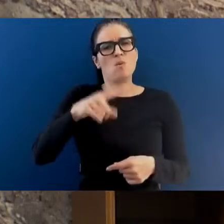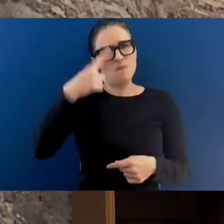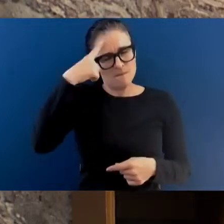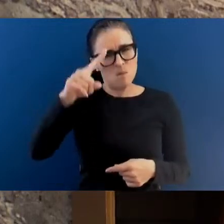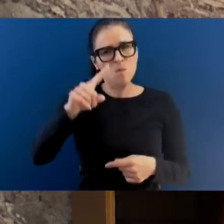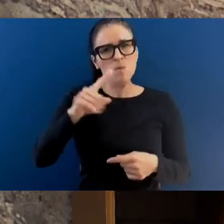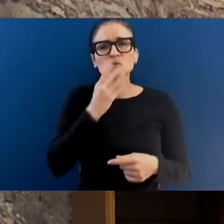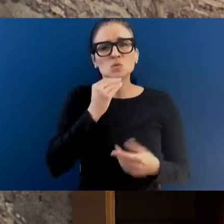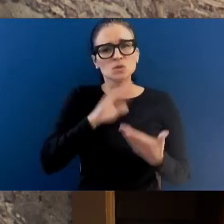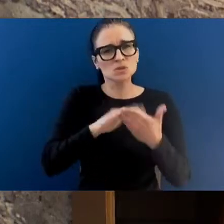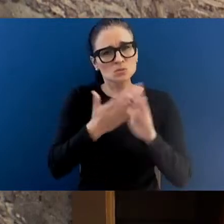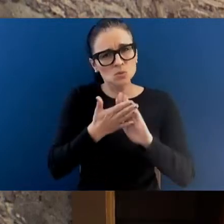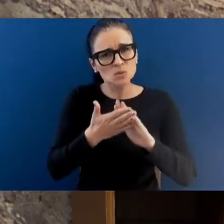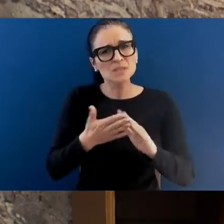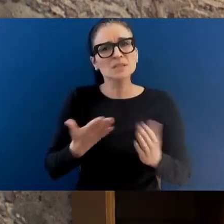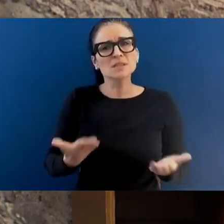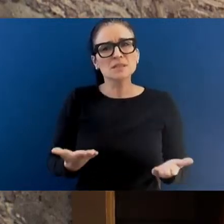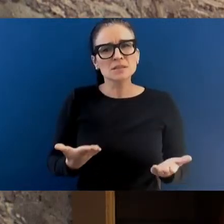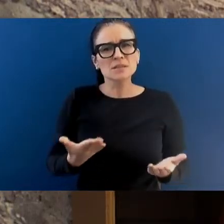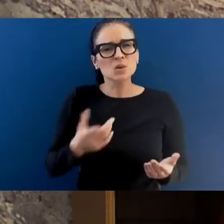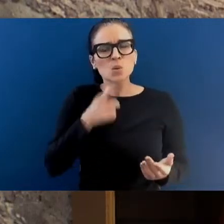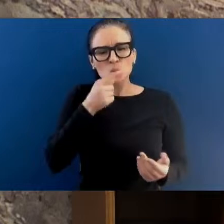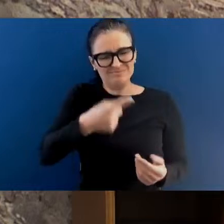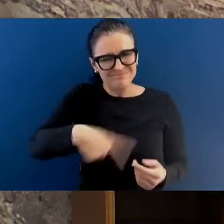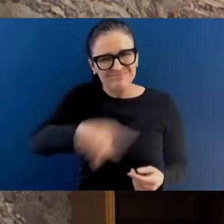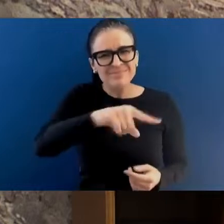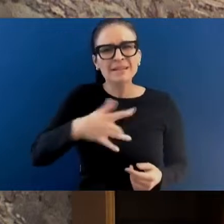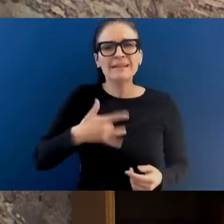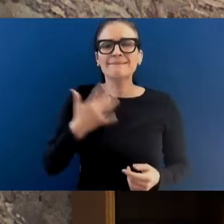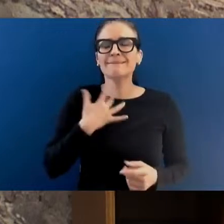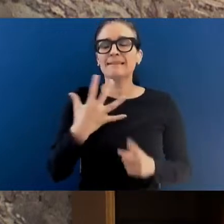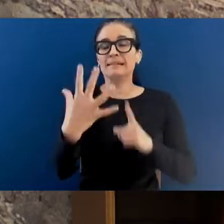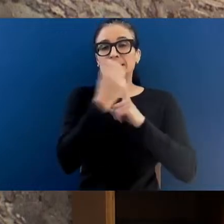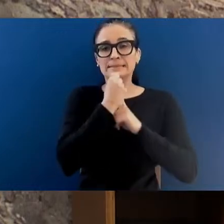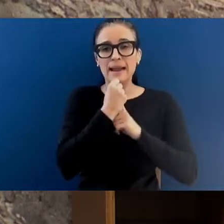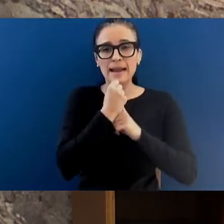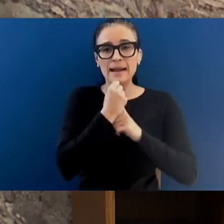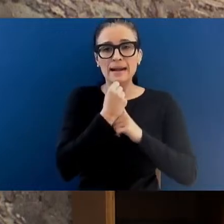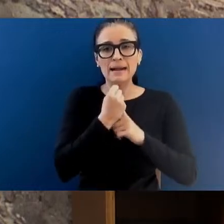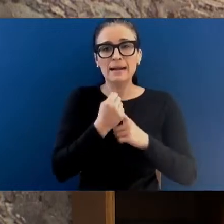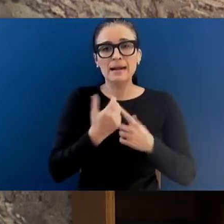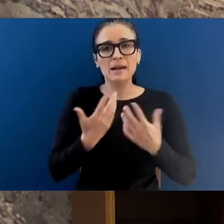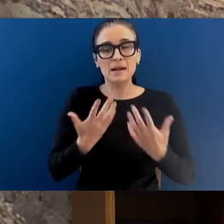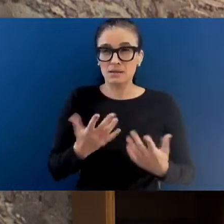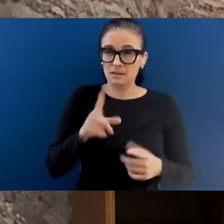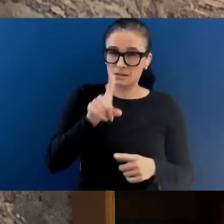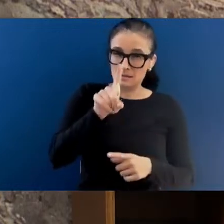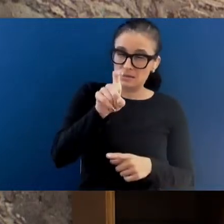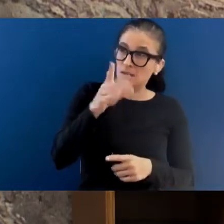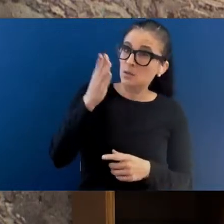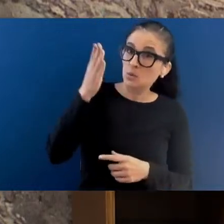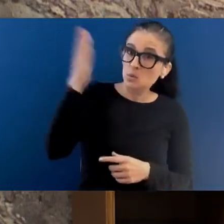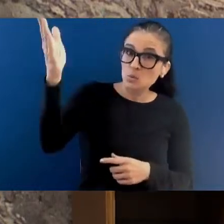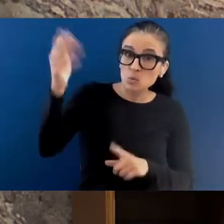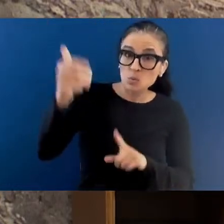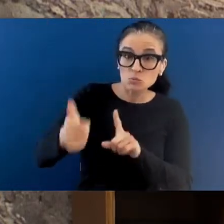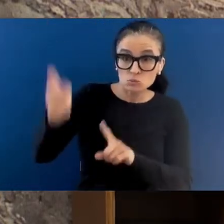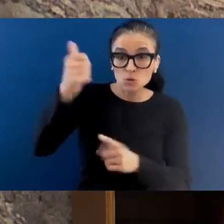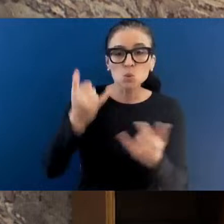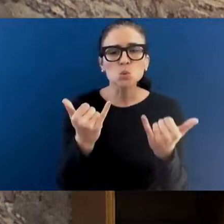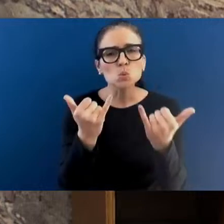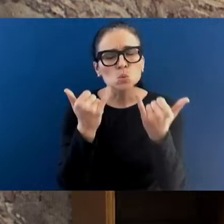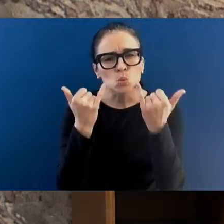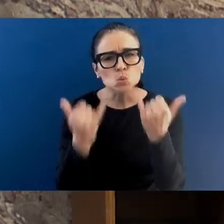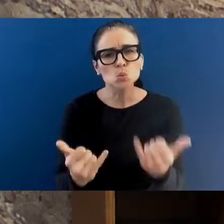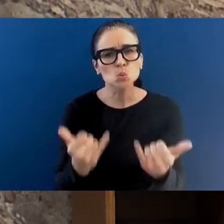are, will the Premier today condemn the comments that were made in this chamber yesterday morning,